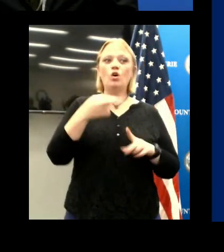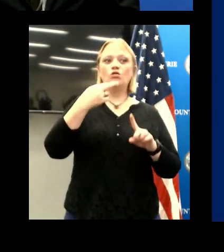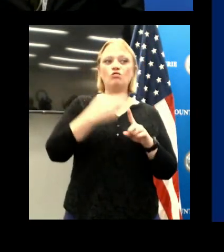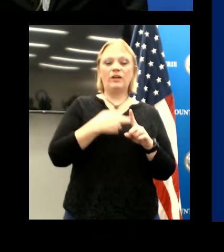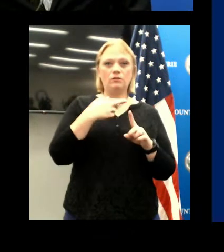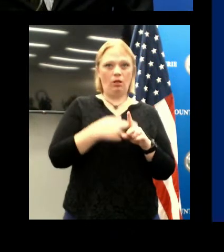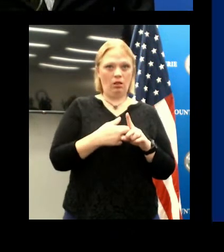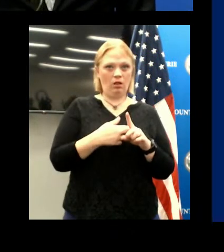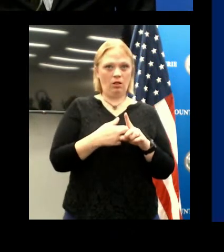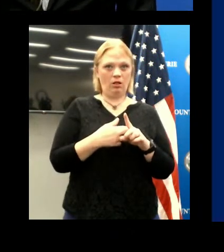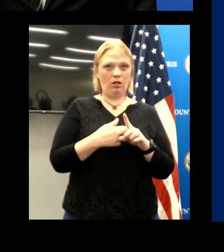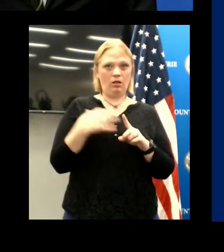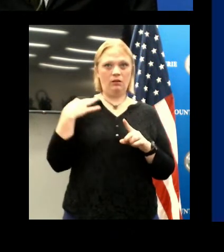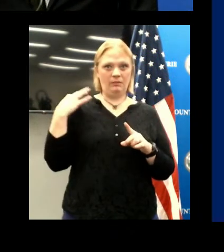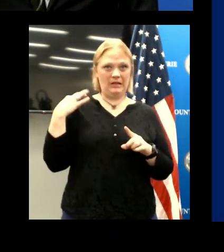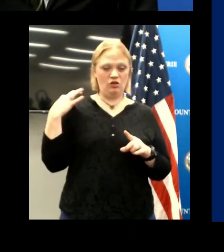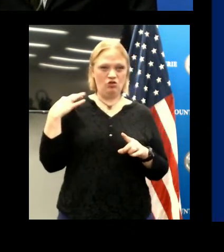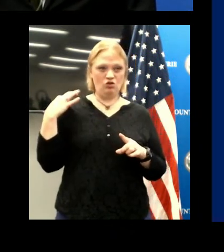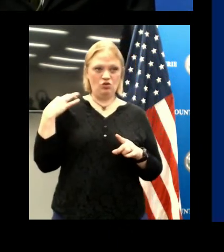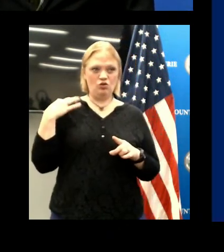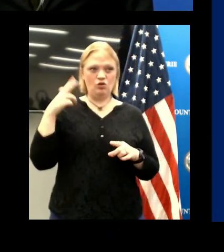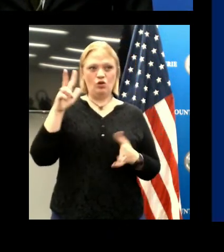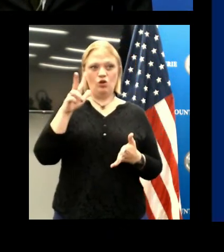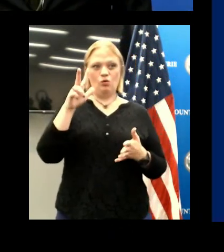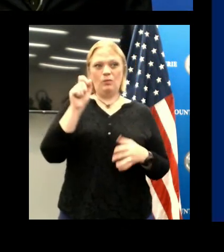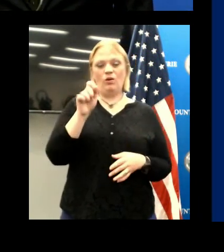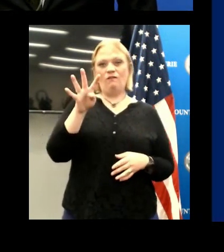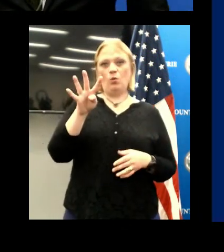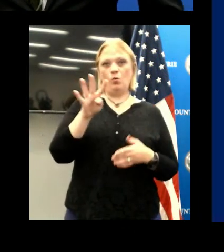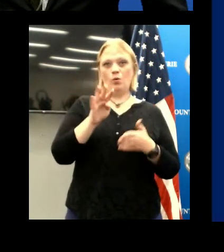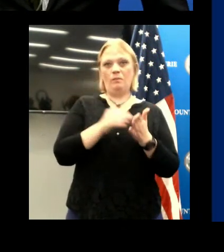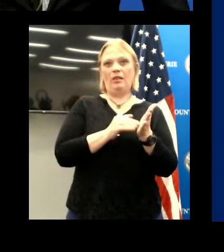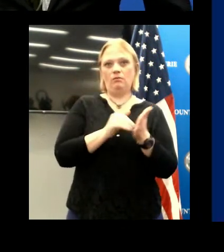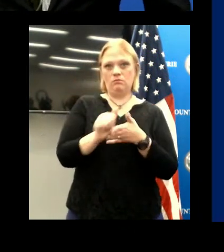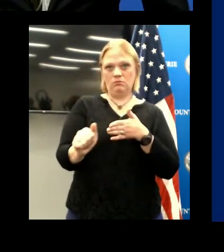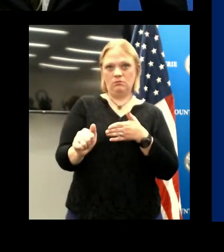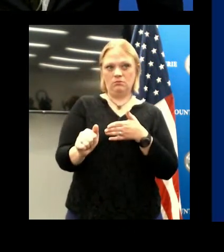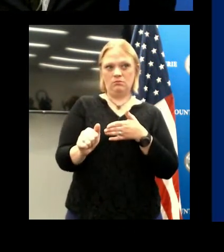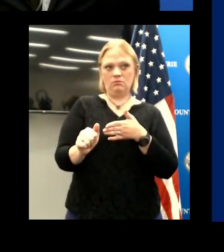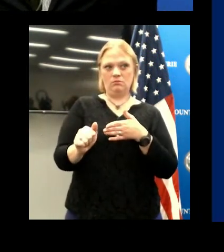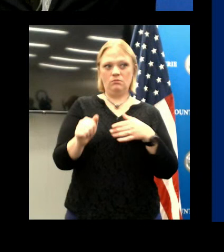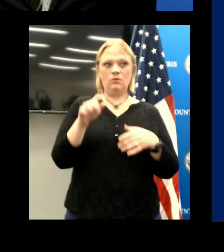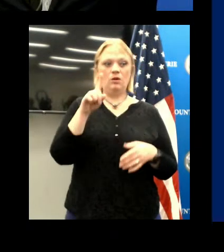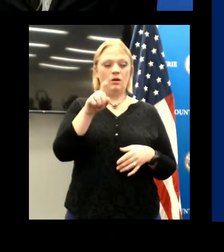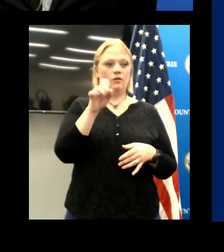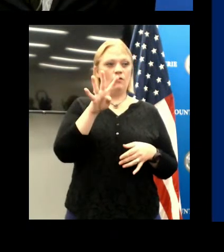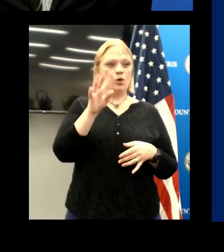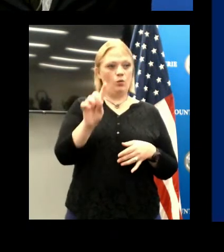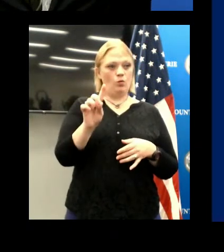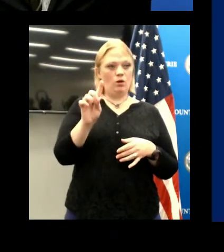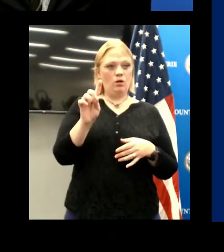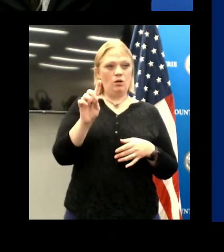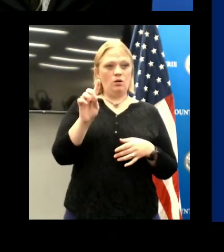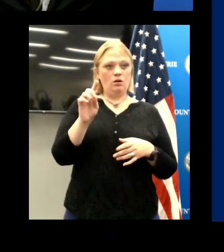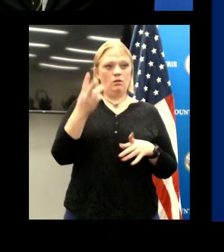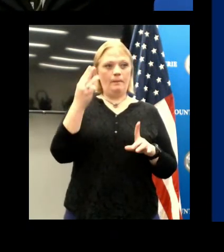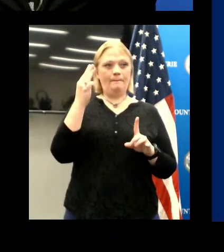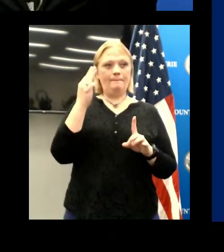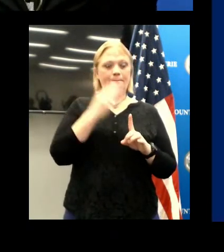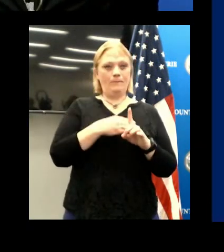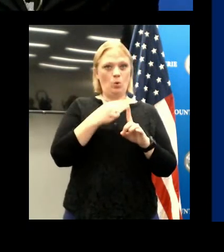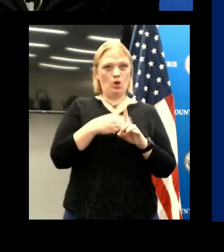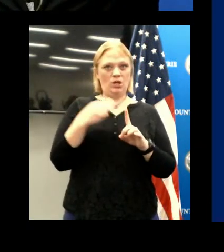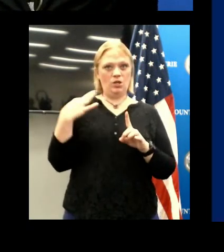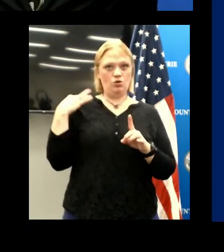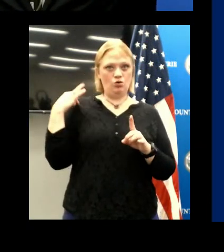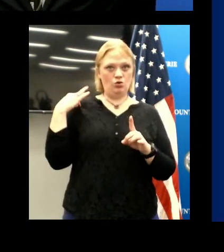1,474 were rental applications seeking $3.4 million in assistance. There was 141 mortgage